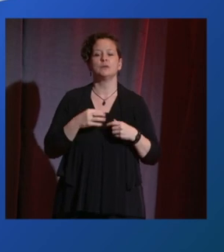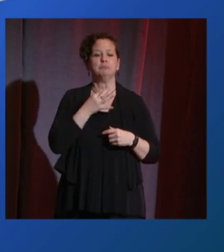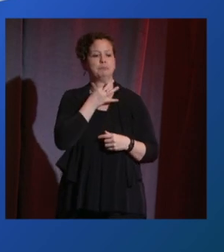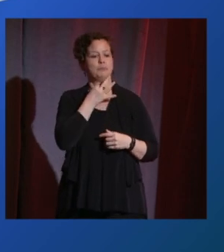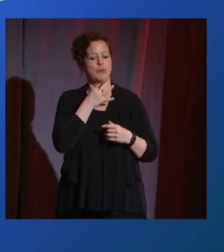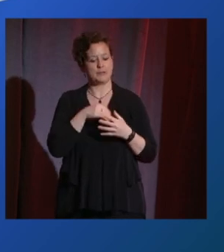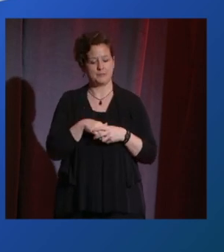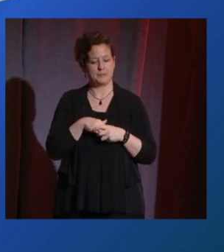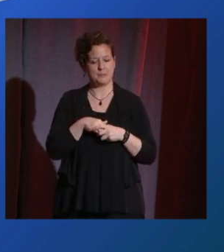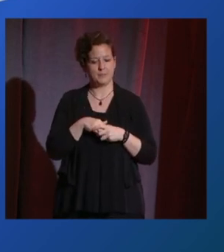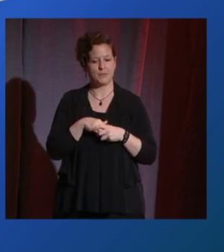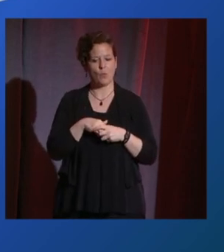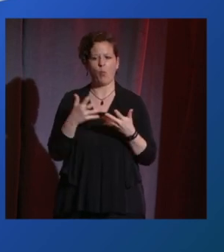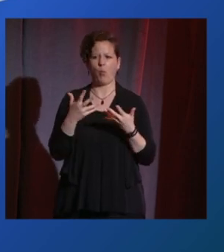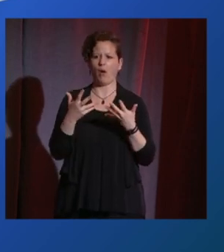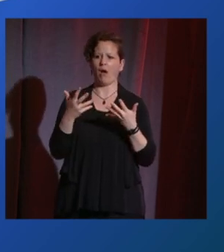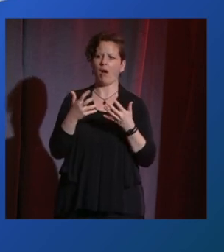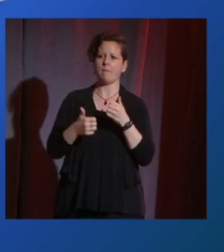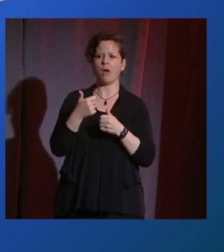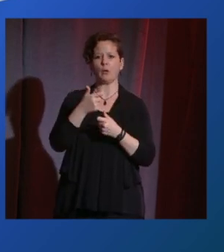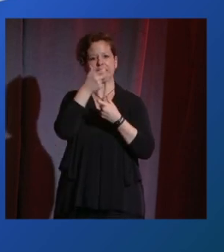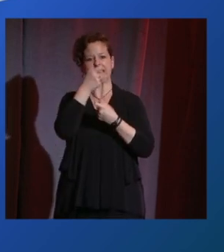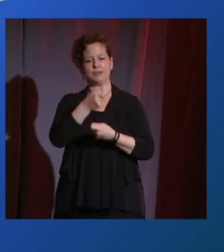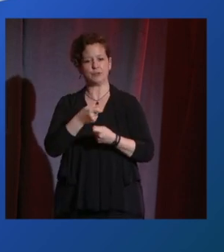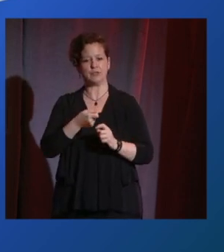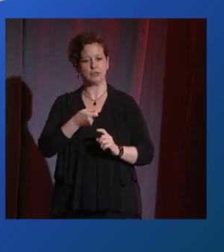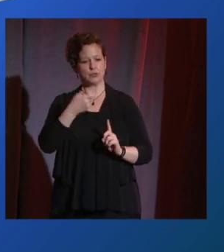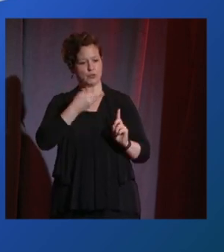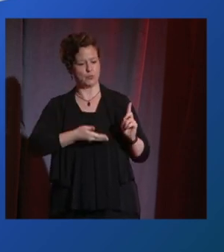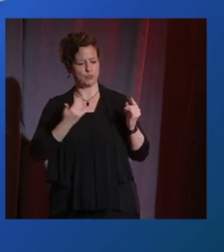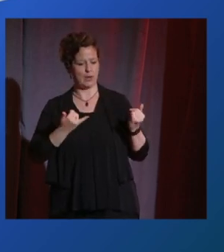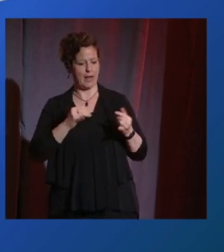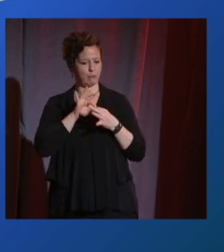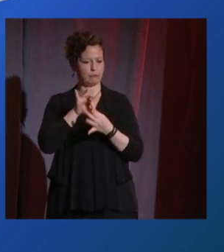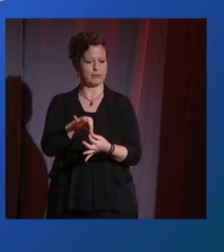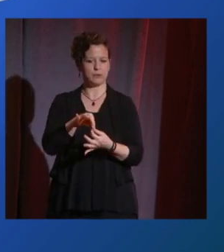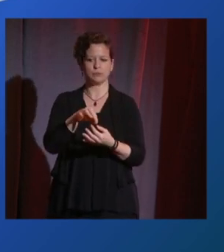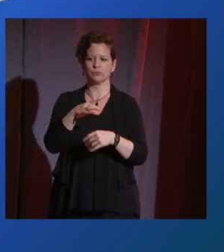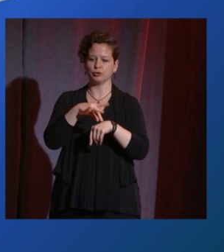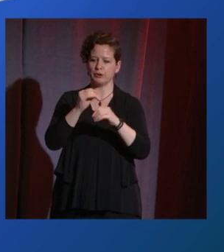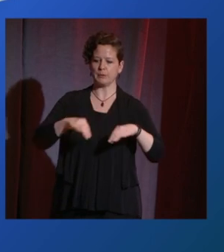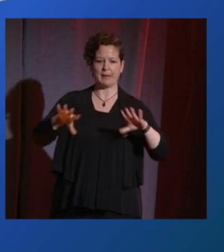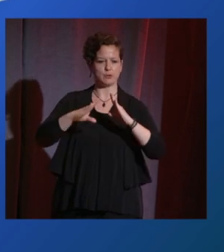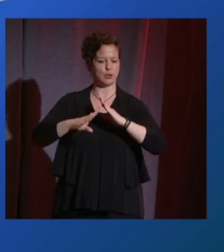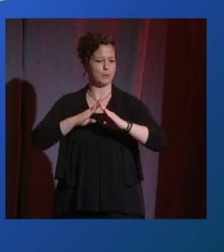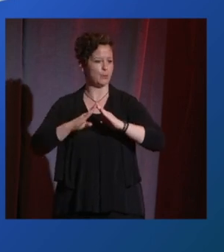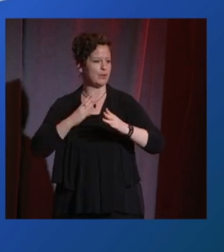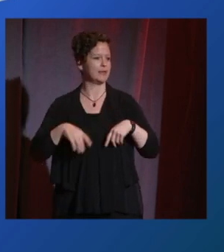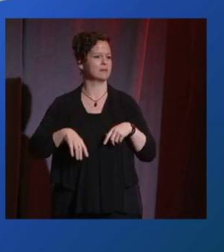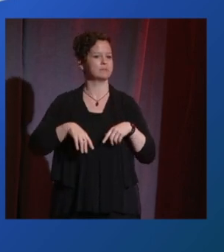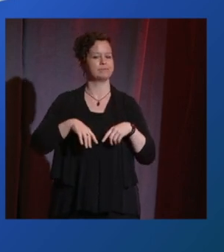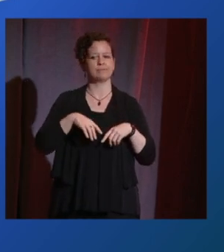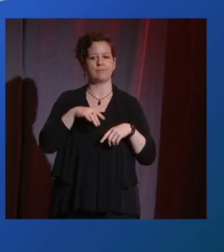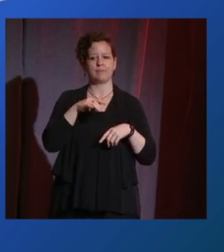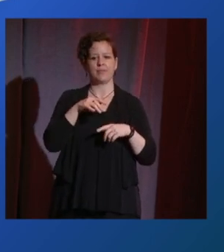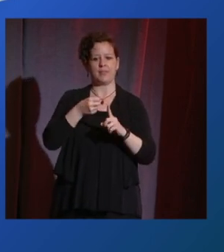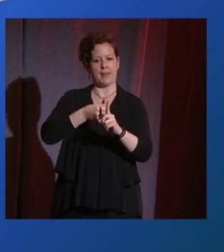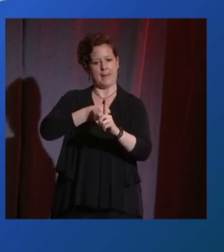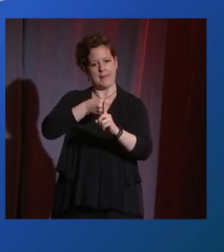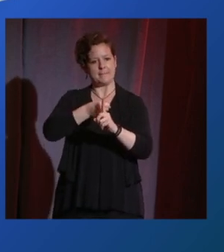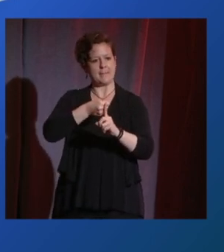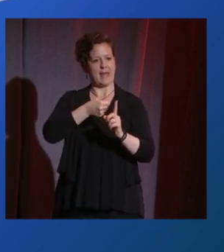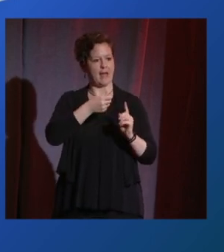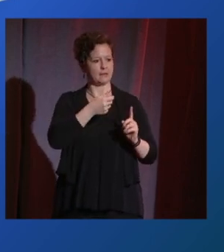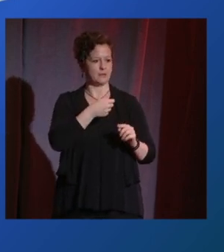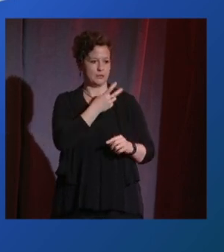that most interest you um in regards to the the geospatial community and the impact that you are